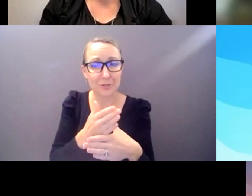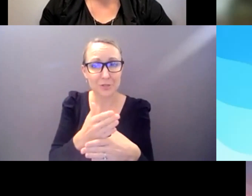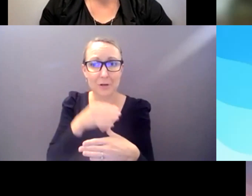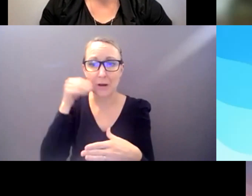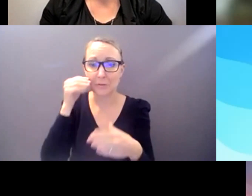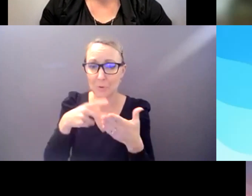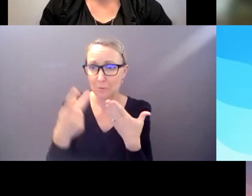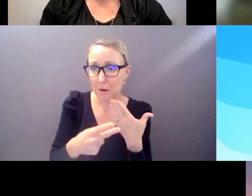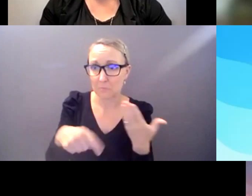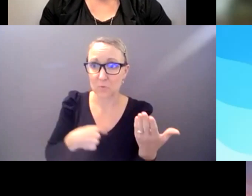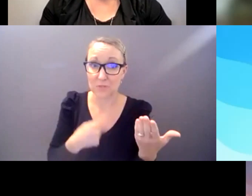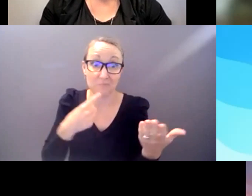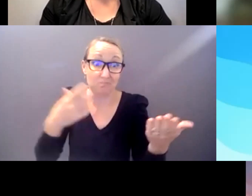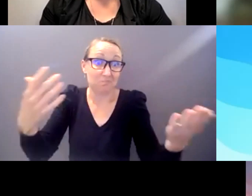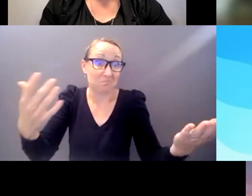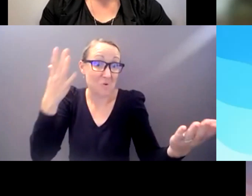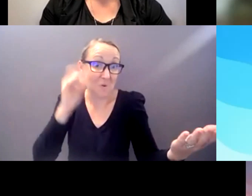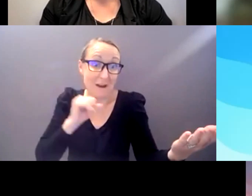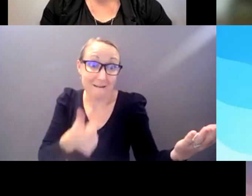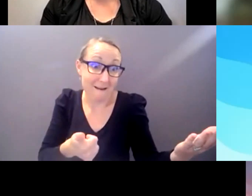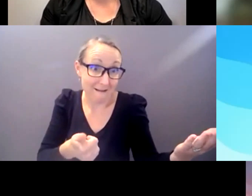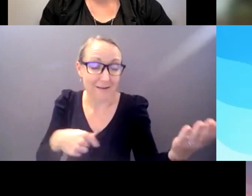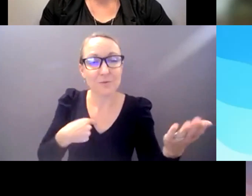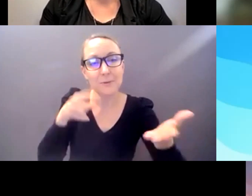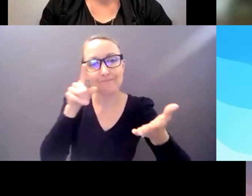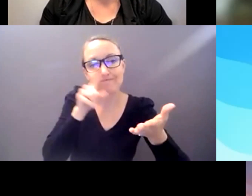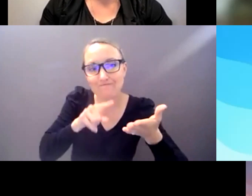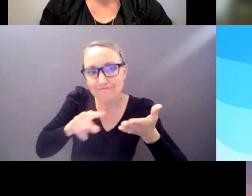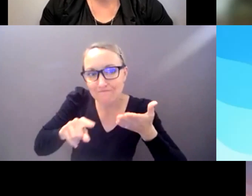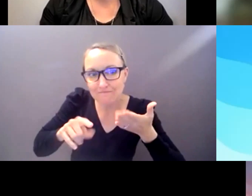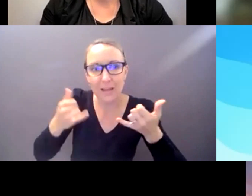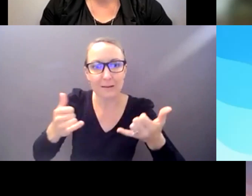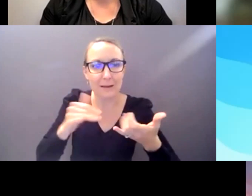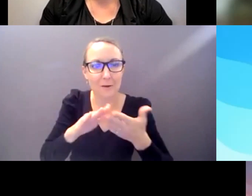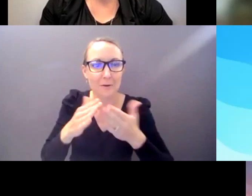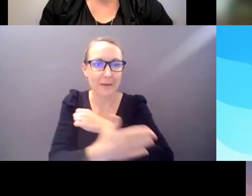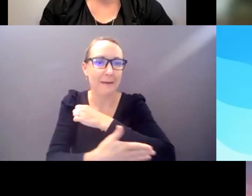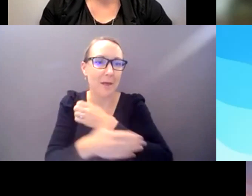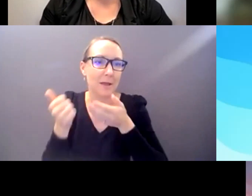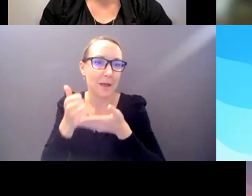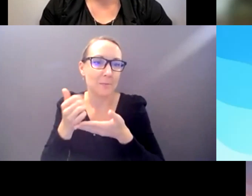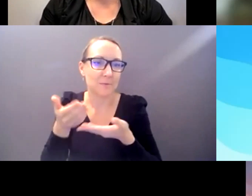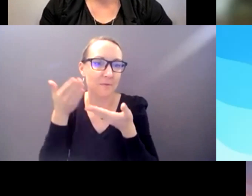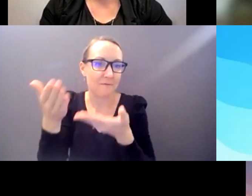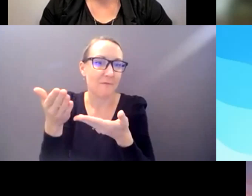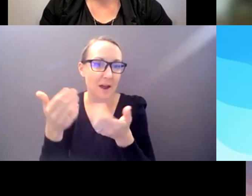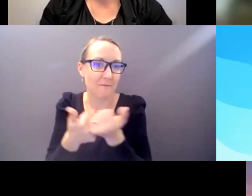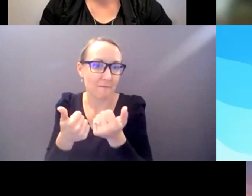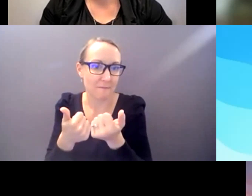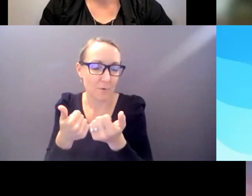we said, why not? We investigated and now the county helps provide funding for a home share program.